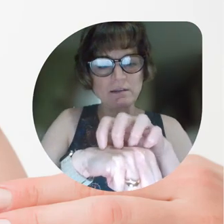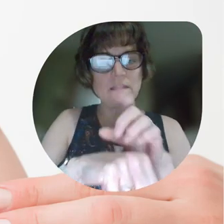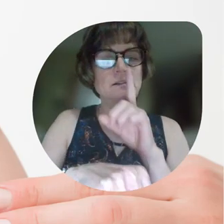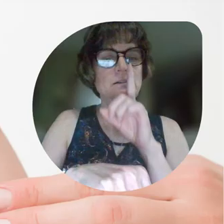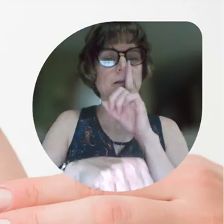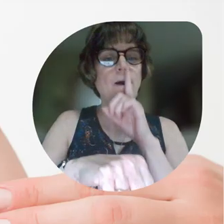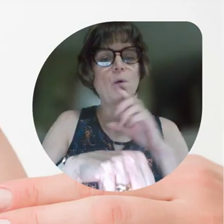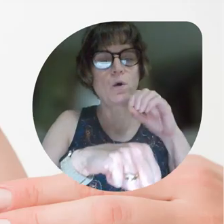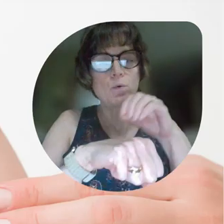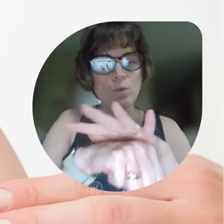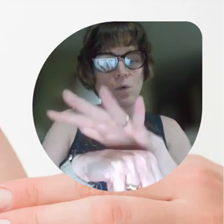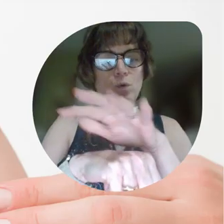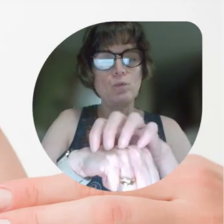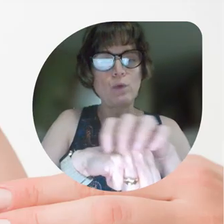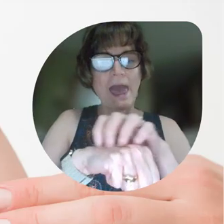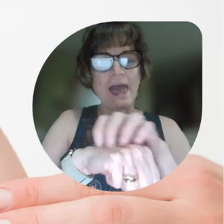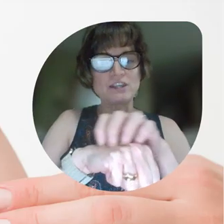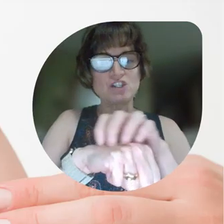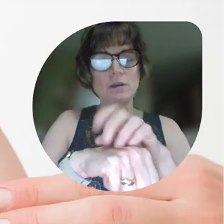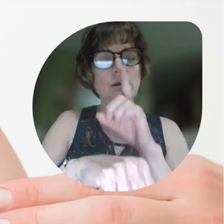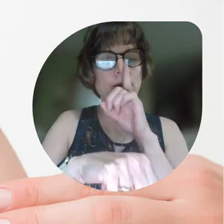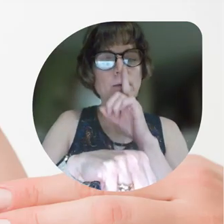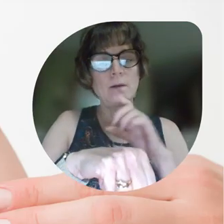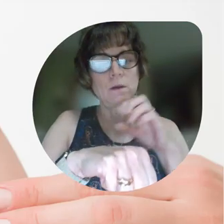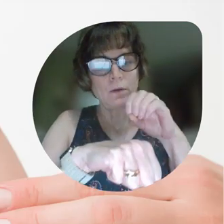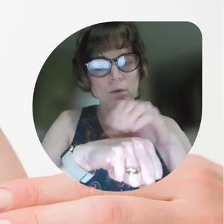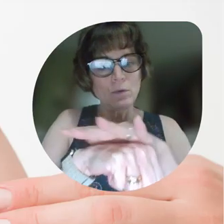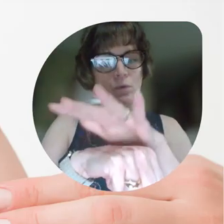it. So rash.